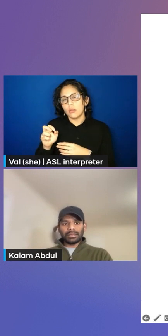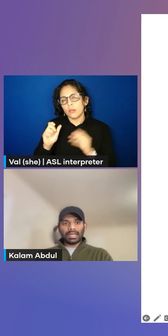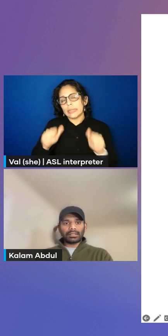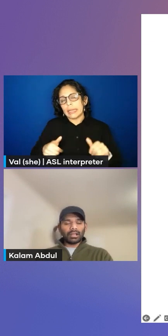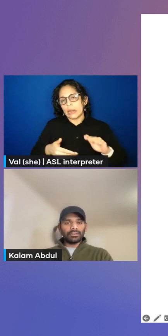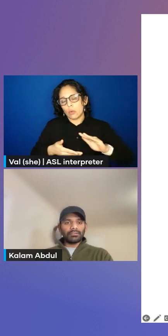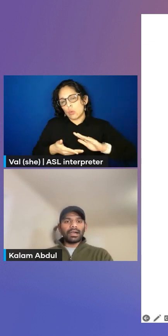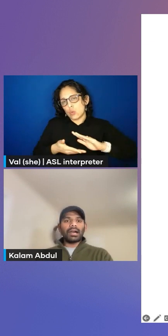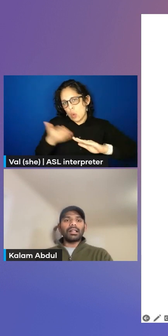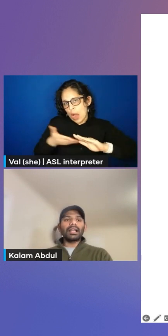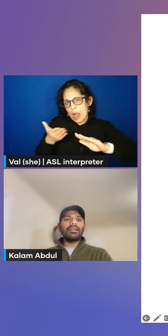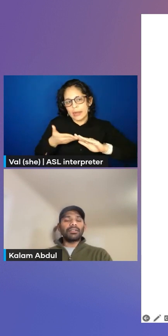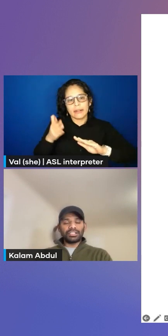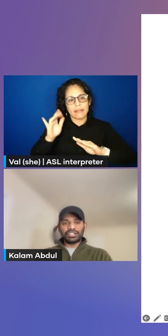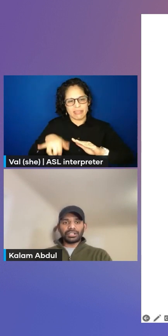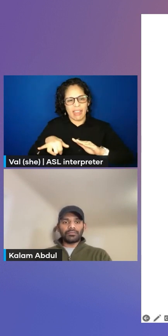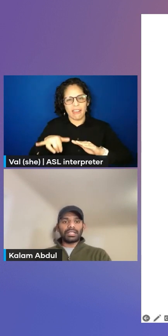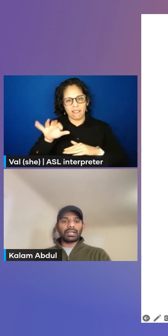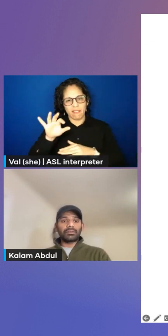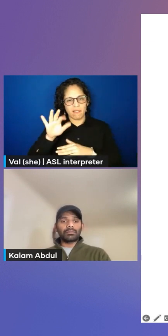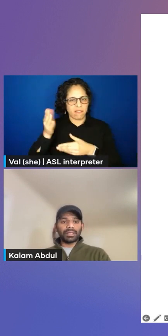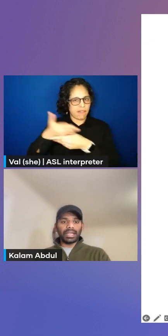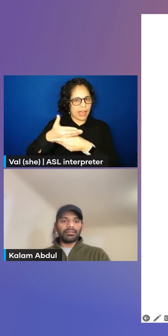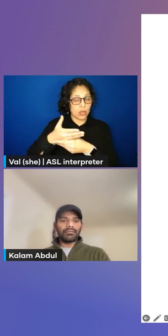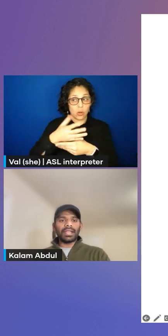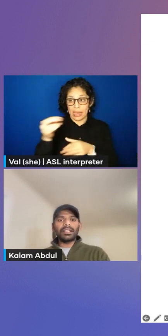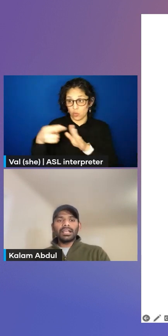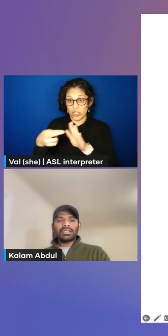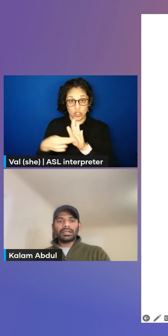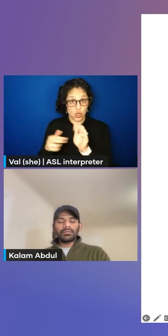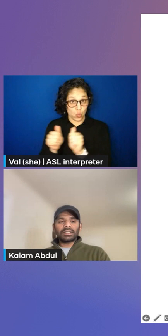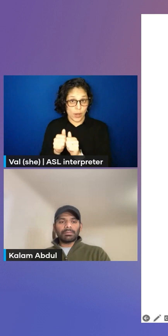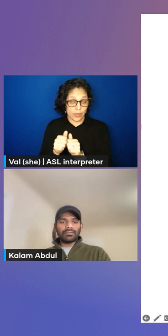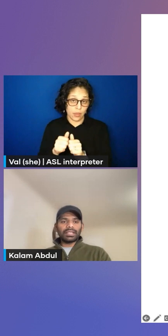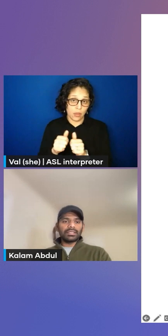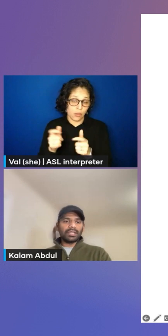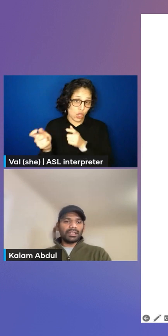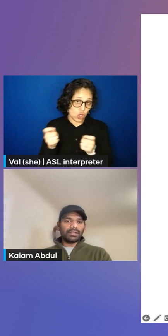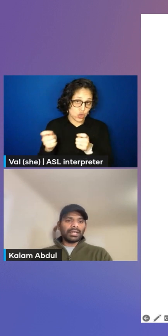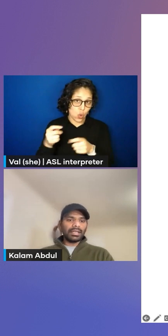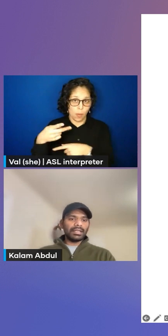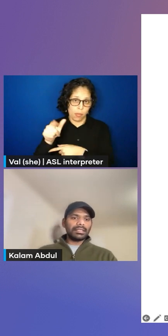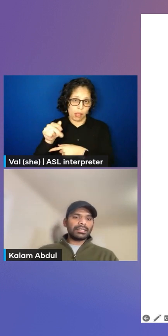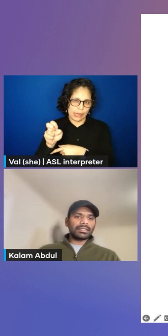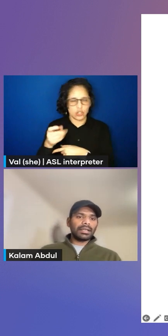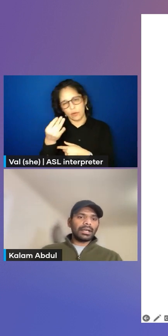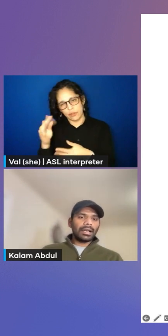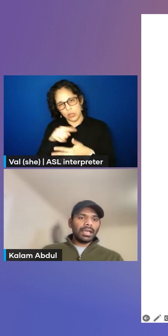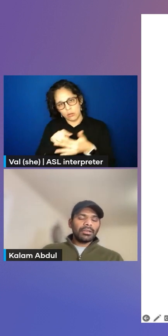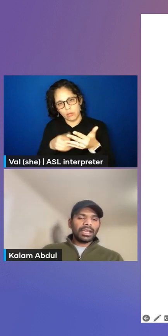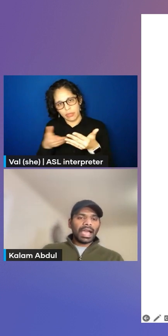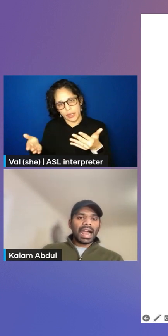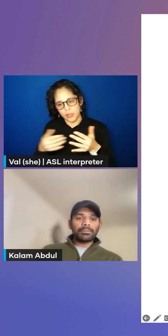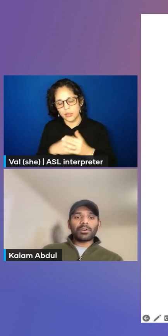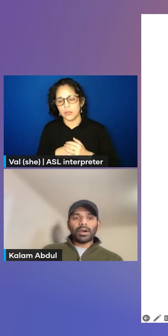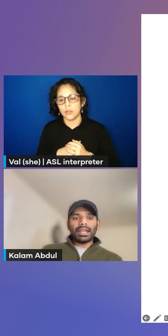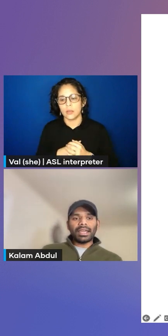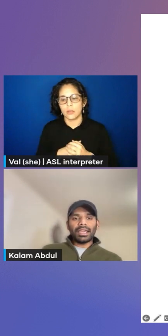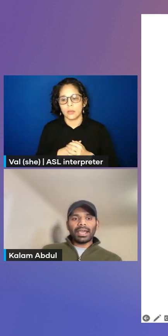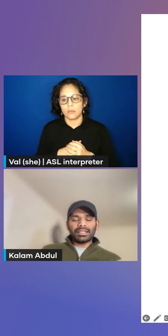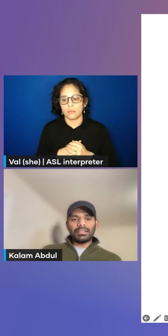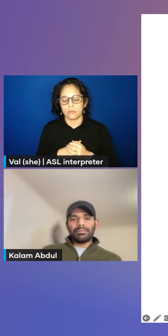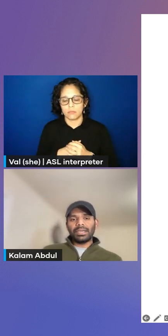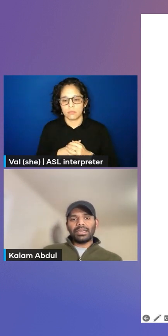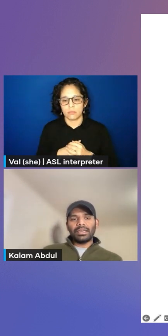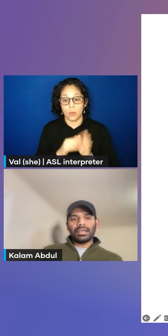run that config file and register with the control plane, right? So a couple of things here is you had to provide